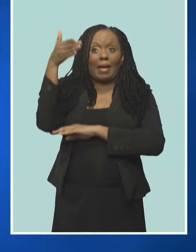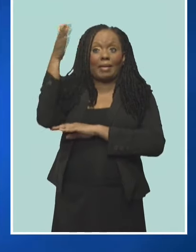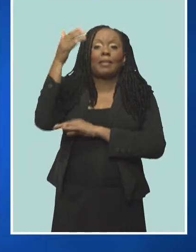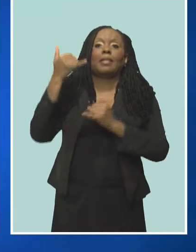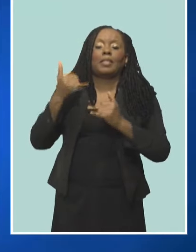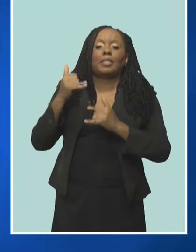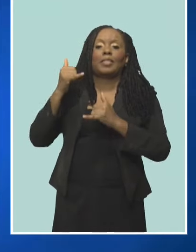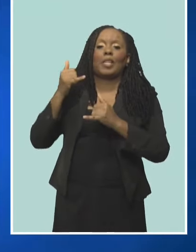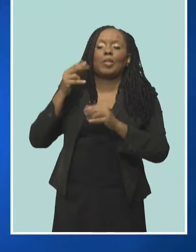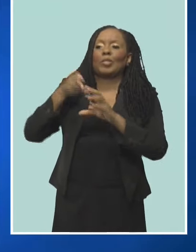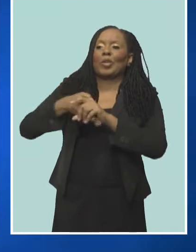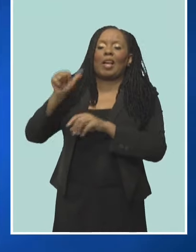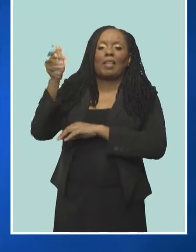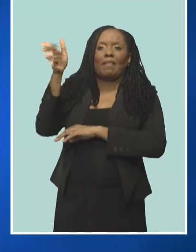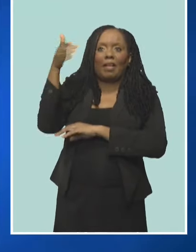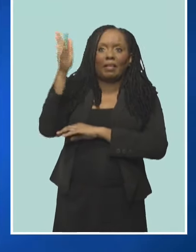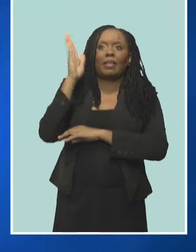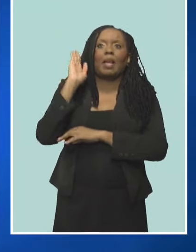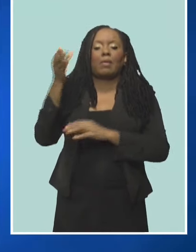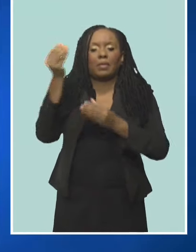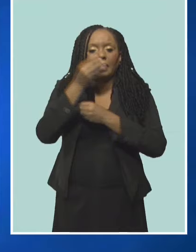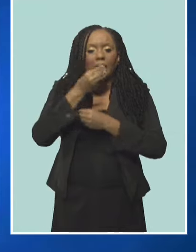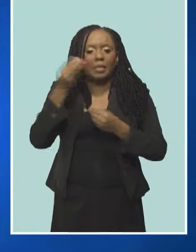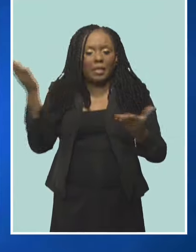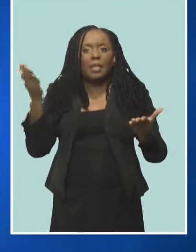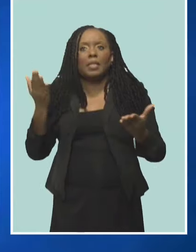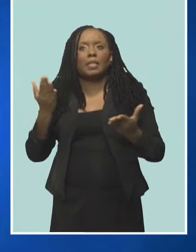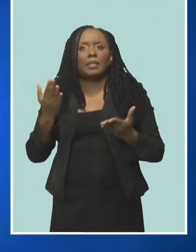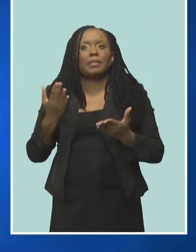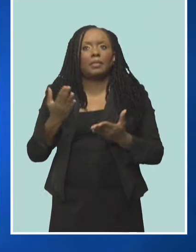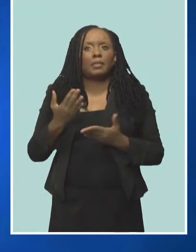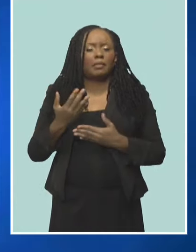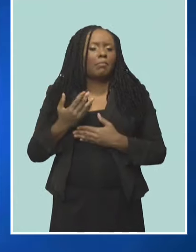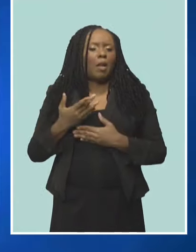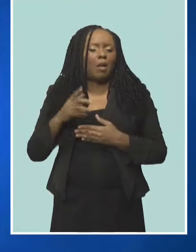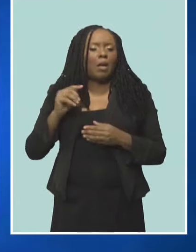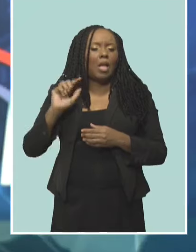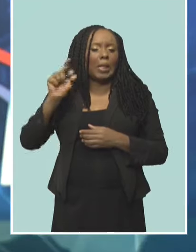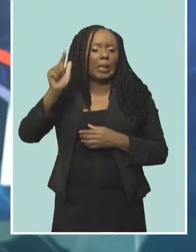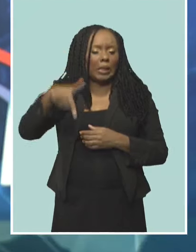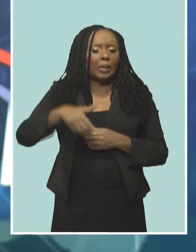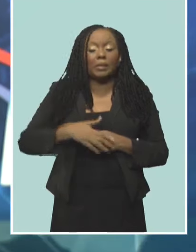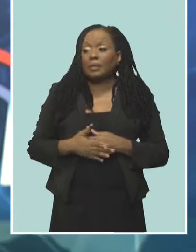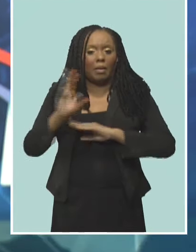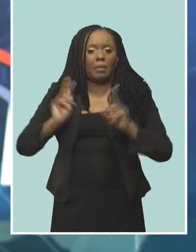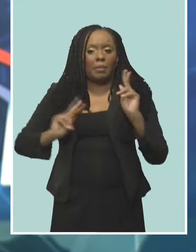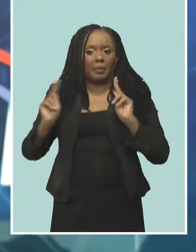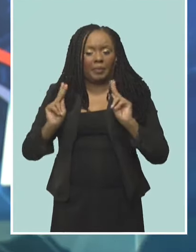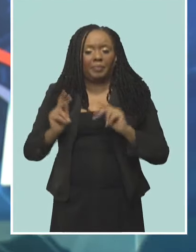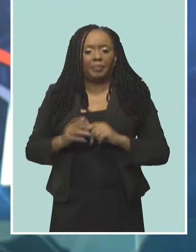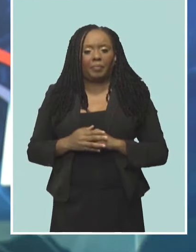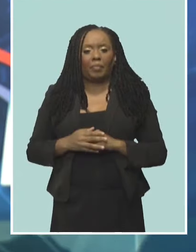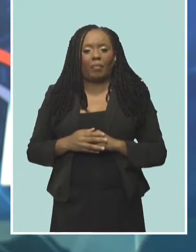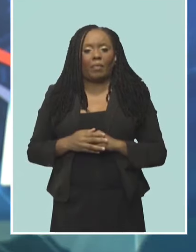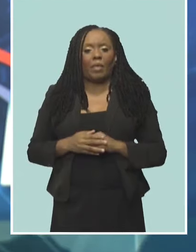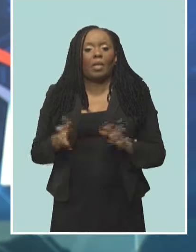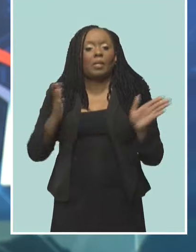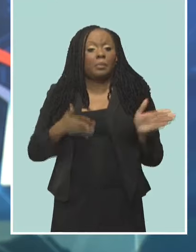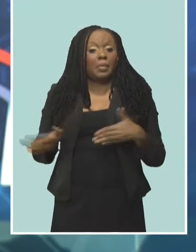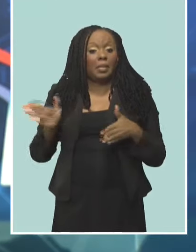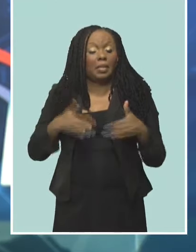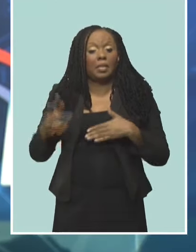47th regular meeting of the Conference of Heads of Government, CARICOM, in further news updates. Thank you so much. Plans are being made